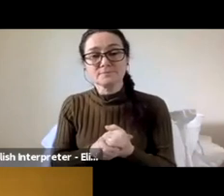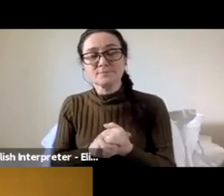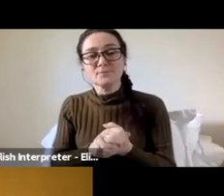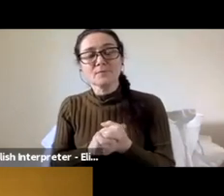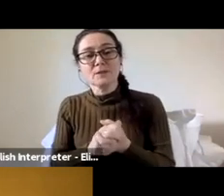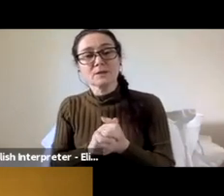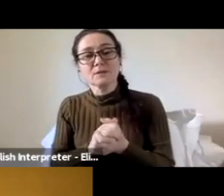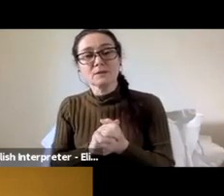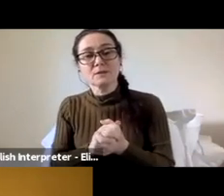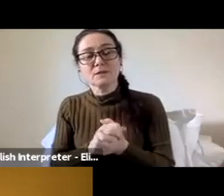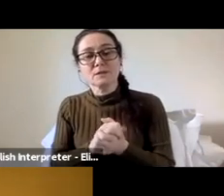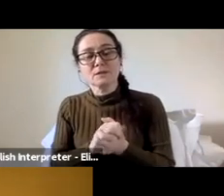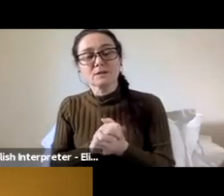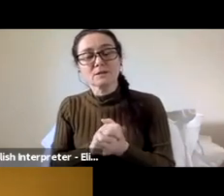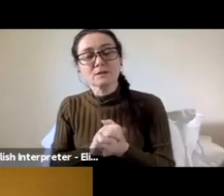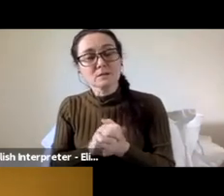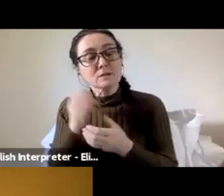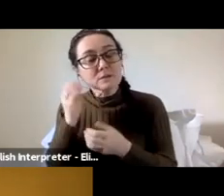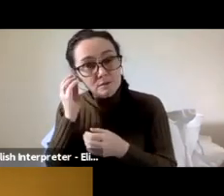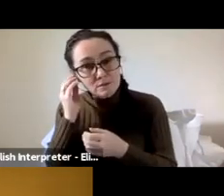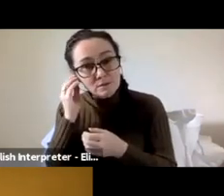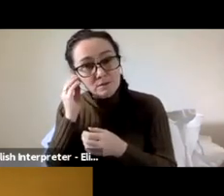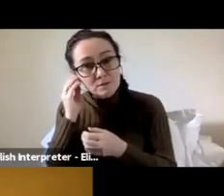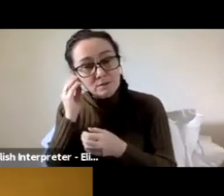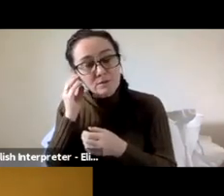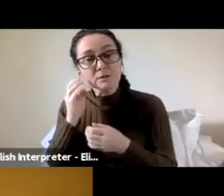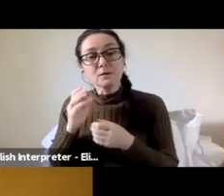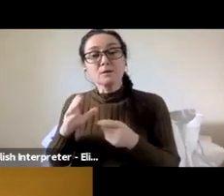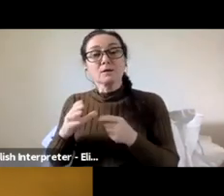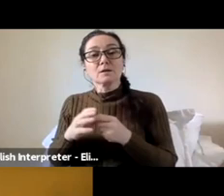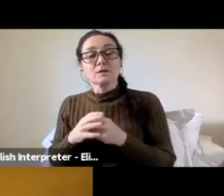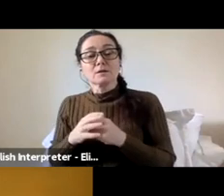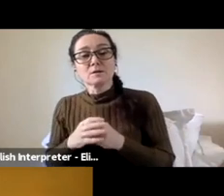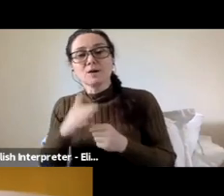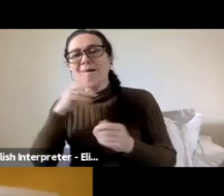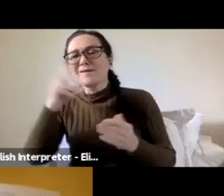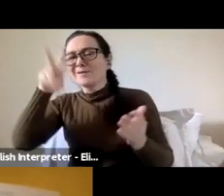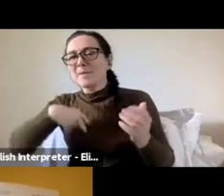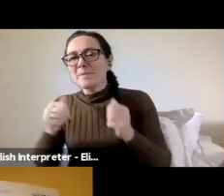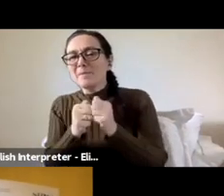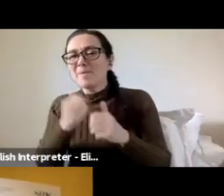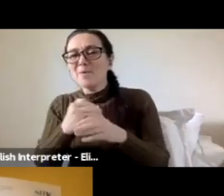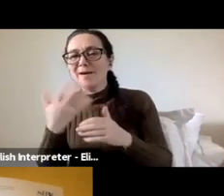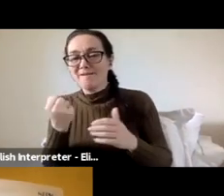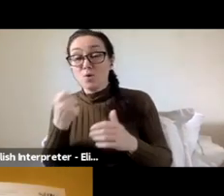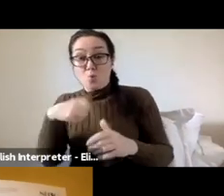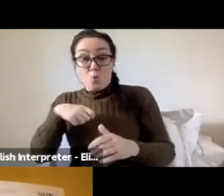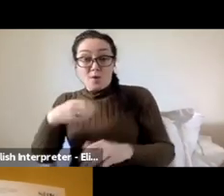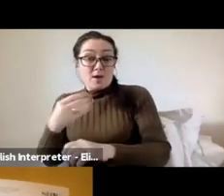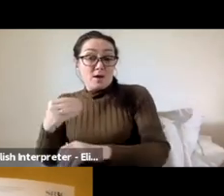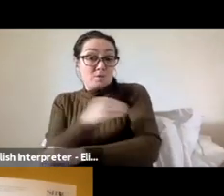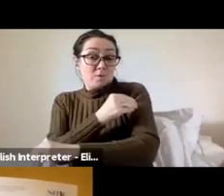the briefing that we prepared for I'm just taking one that we prepared for them for